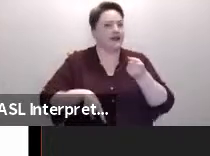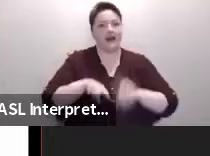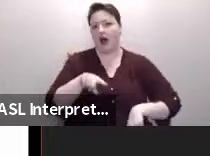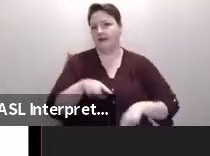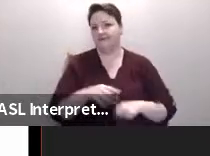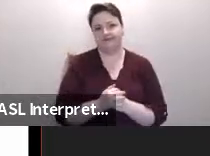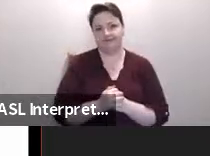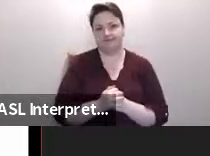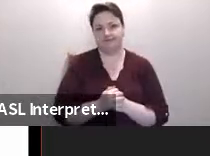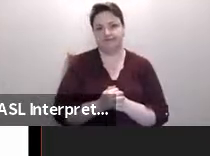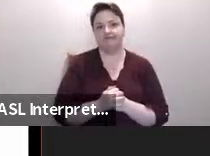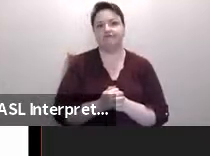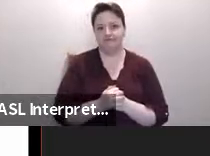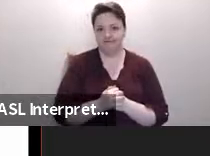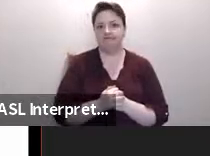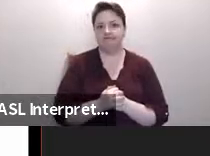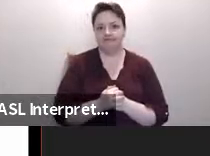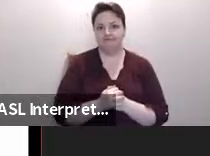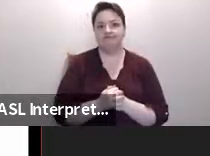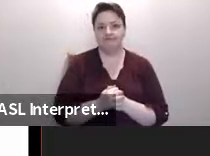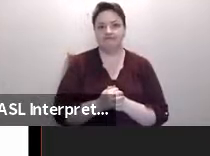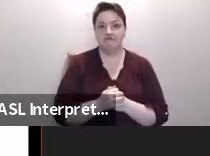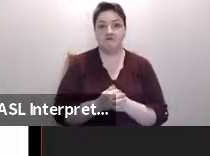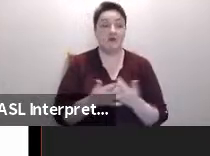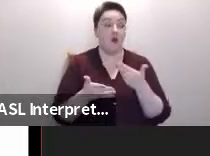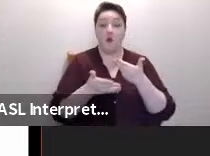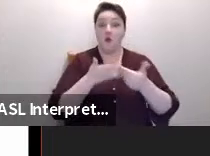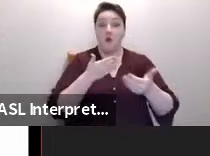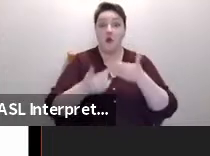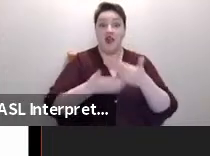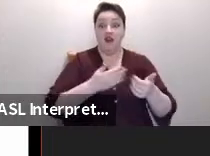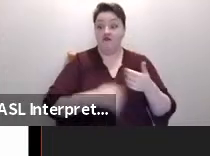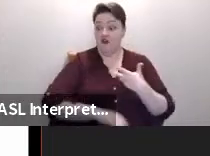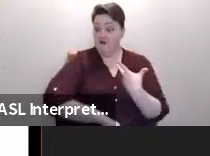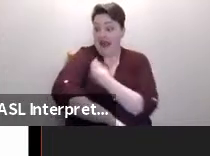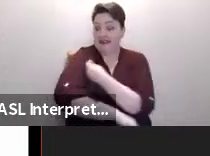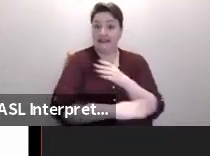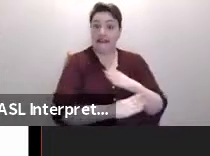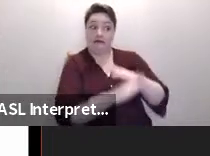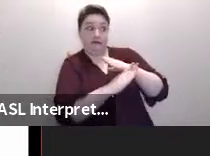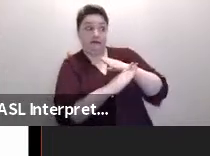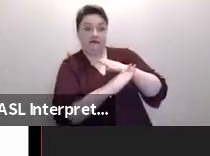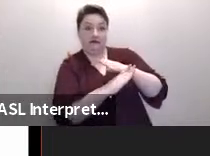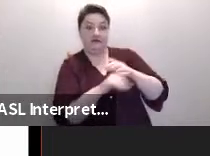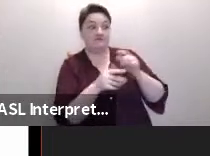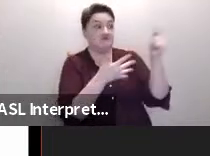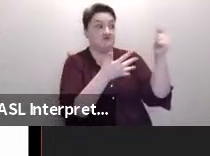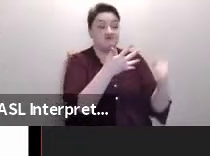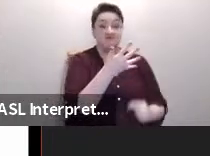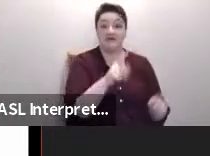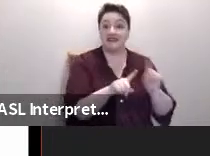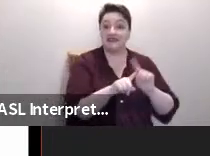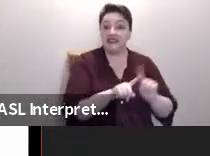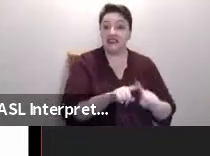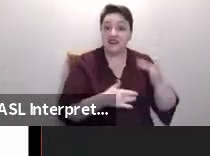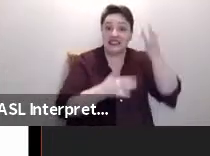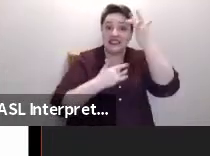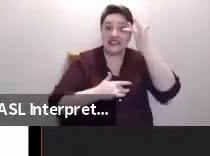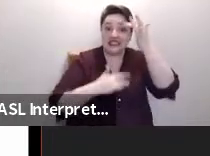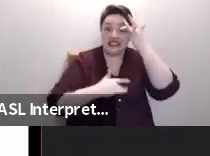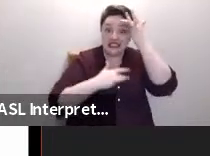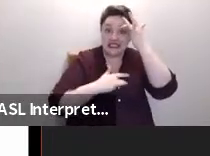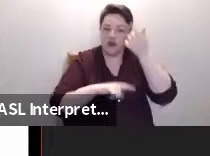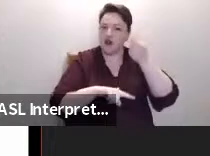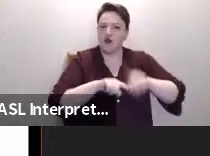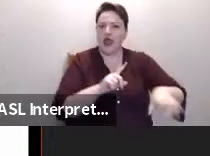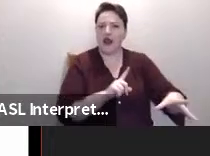viruses, carrying whatever it is that the vaccine works against, and transmitting these diseases. We don't